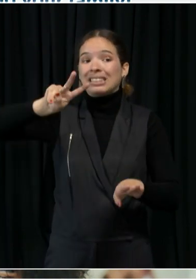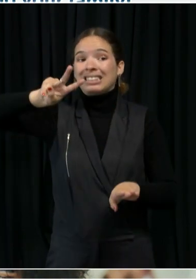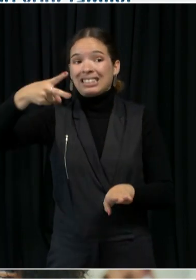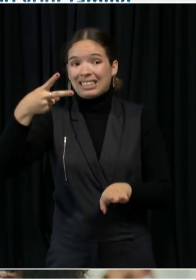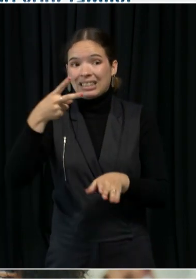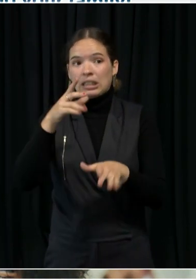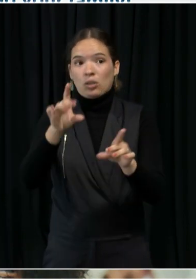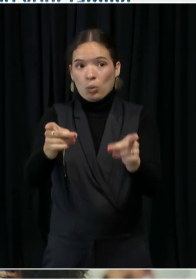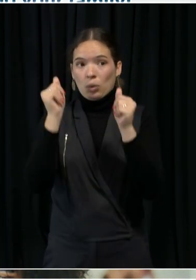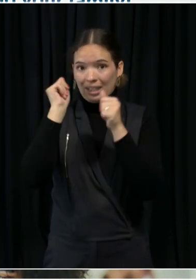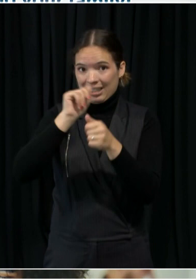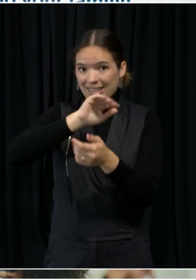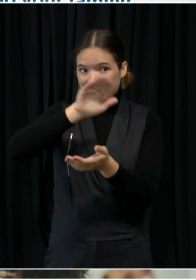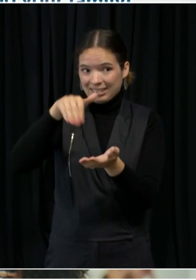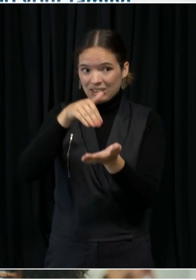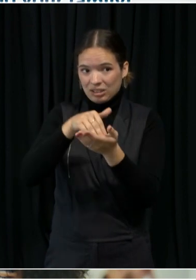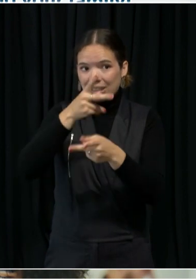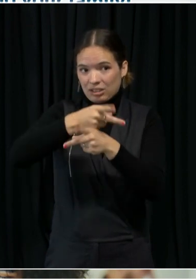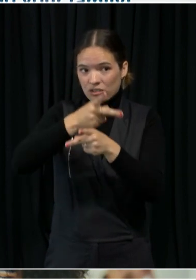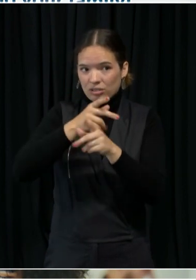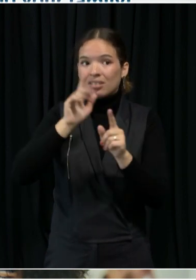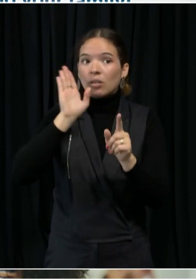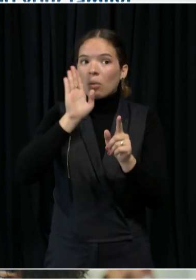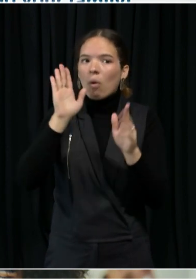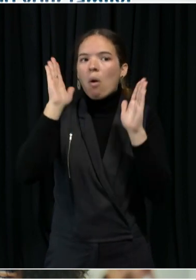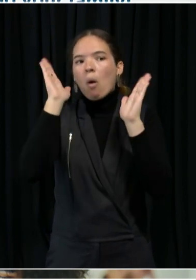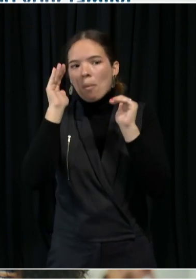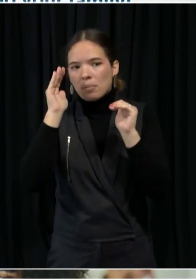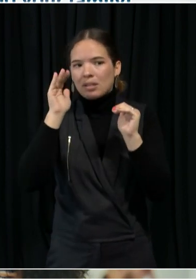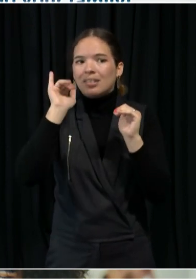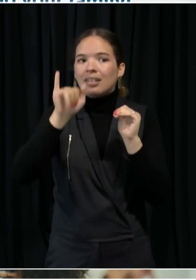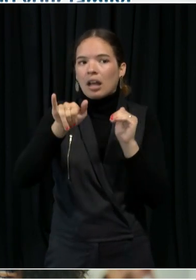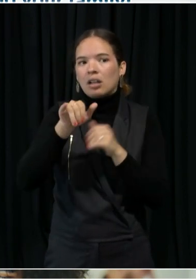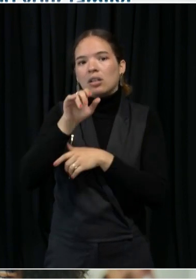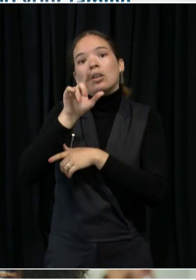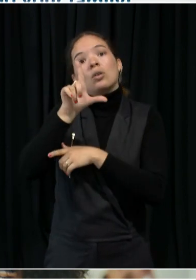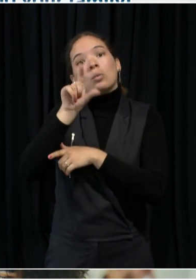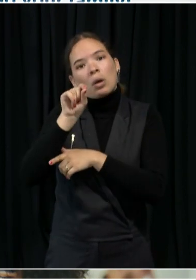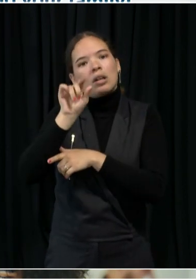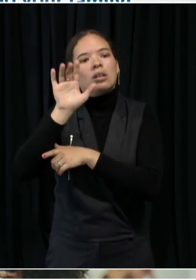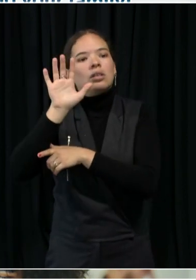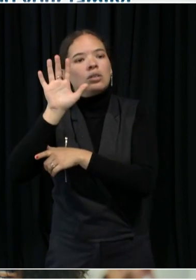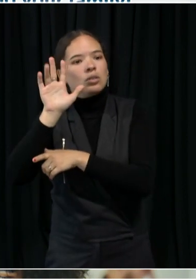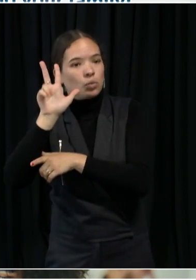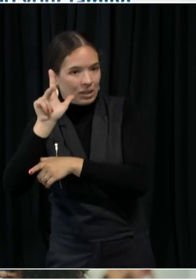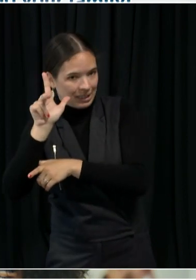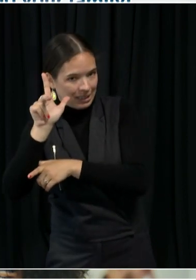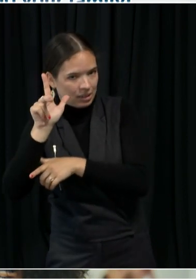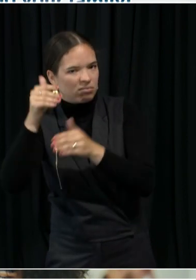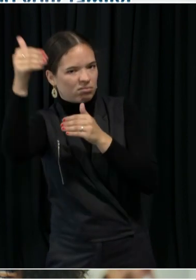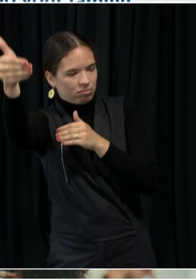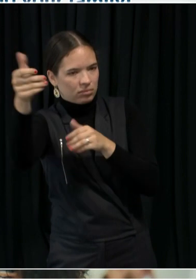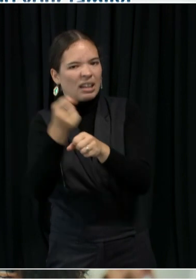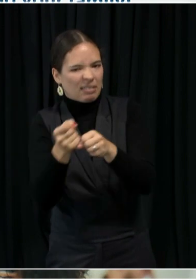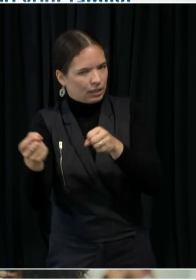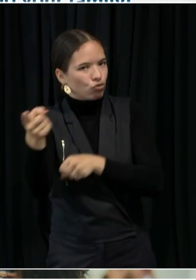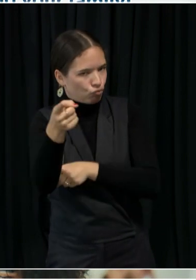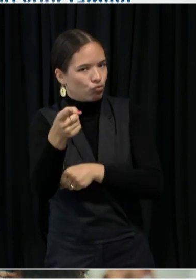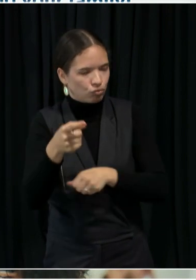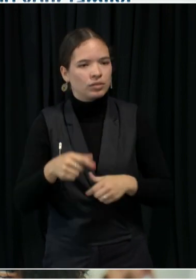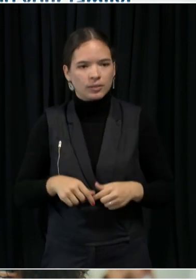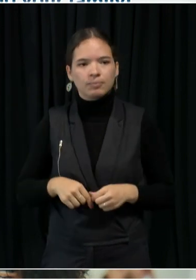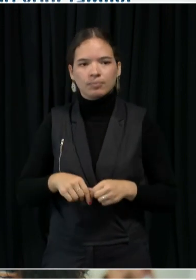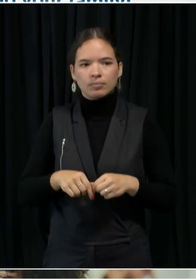late 2023, early 24, in Ward 7 to help establish this robust, coordinated system of care for all of